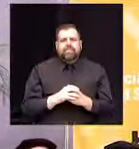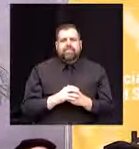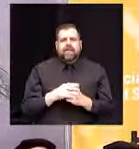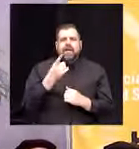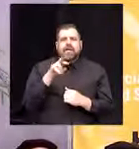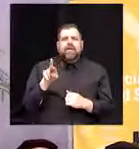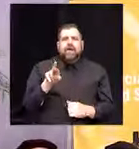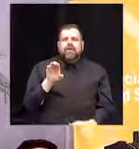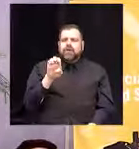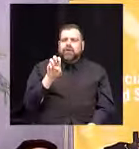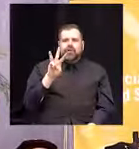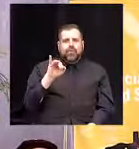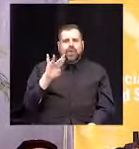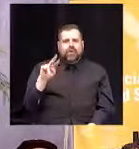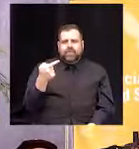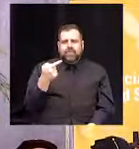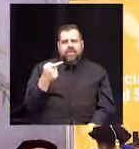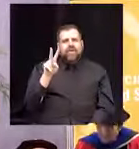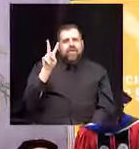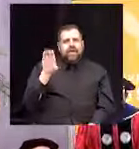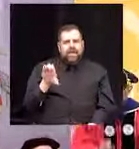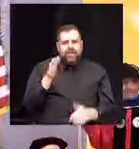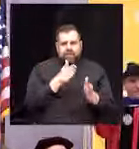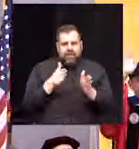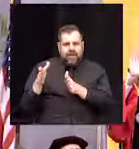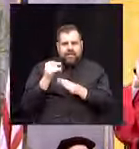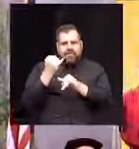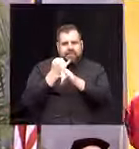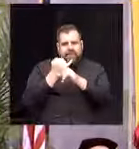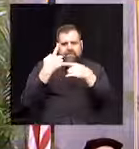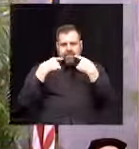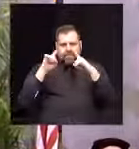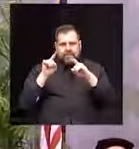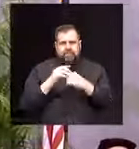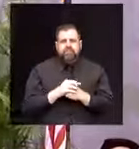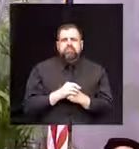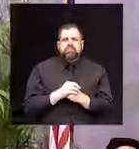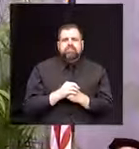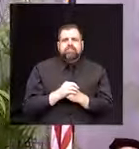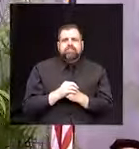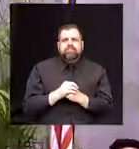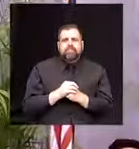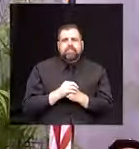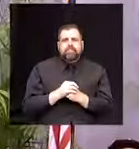Dr. Kurt Ewan, vice chancellor of planning and institutional effectiveness.